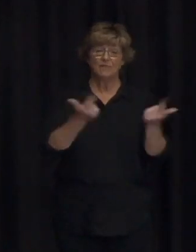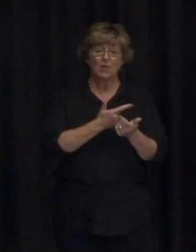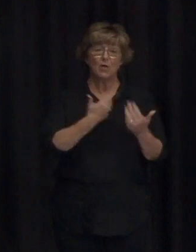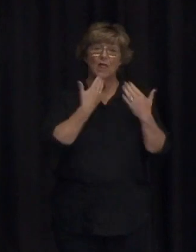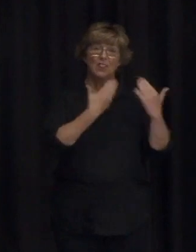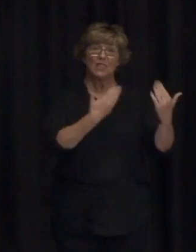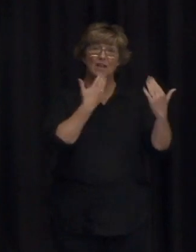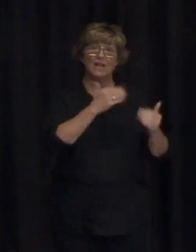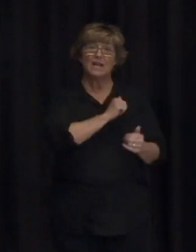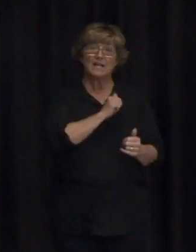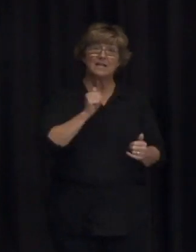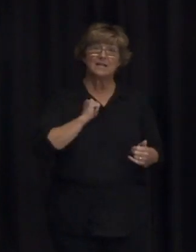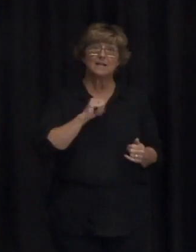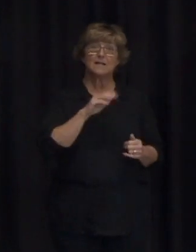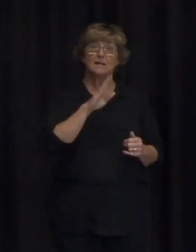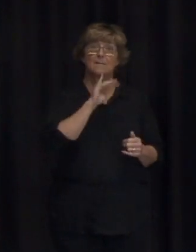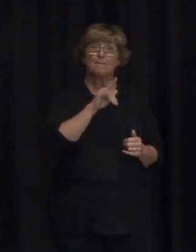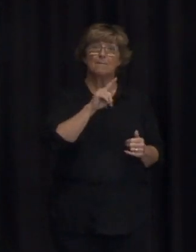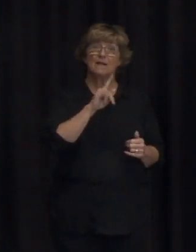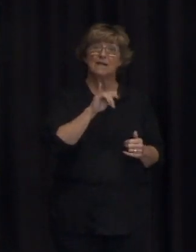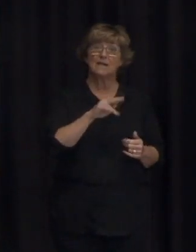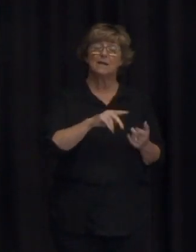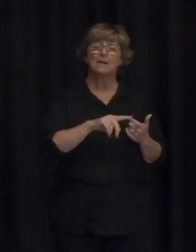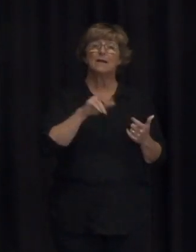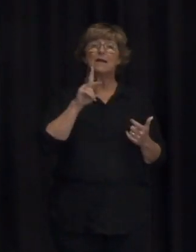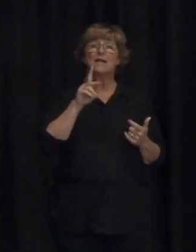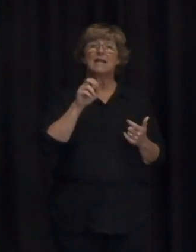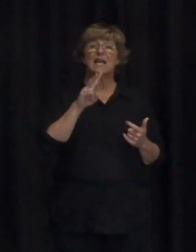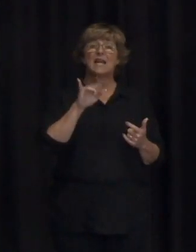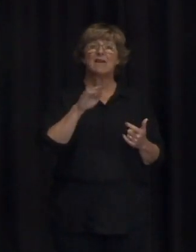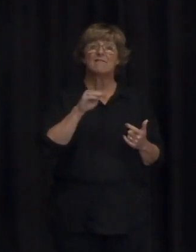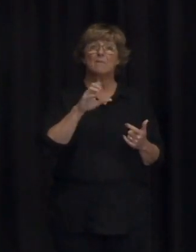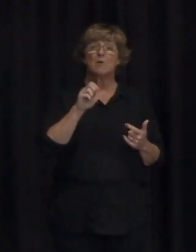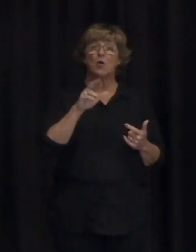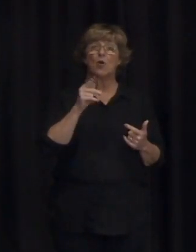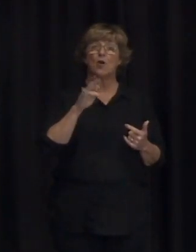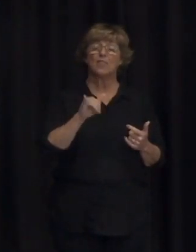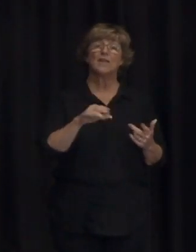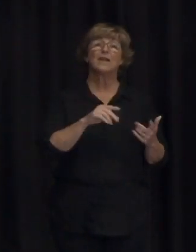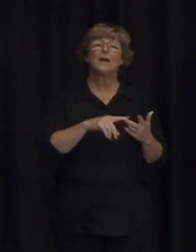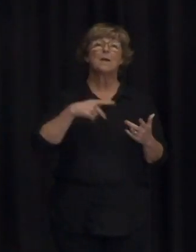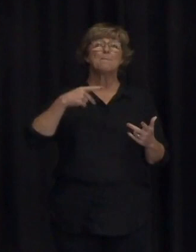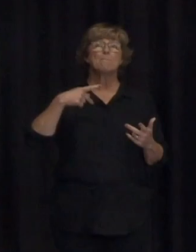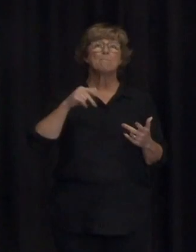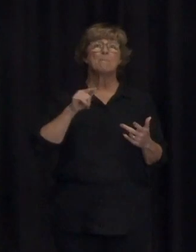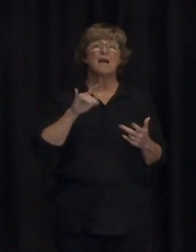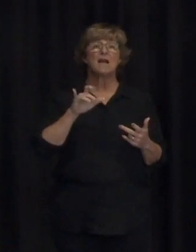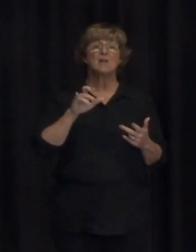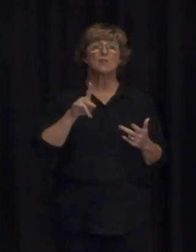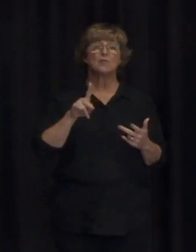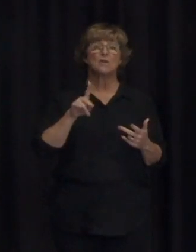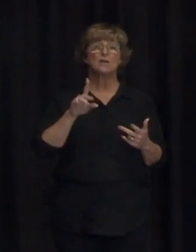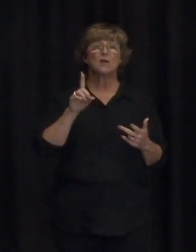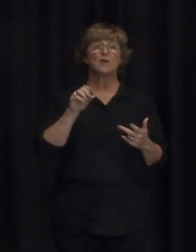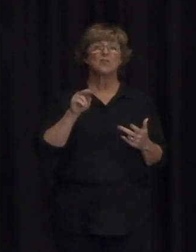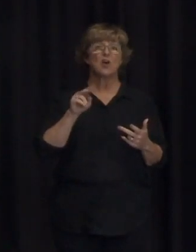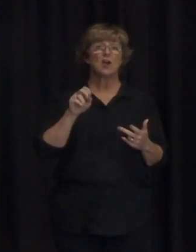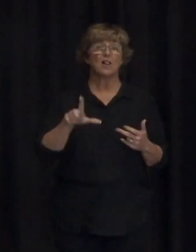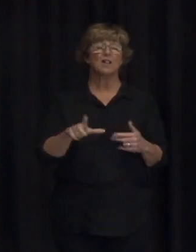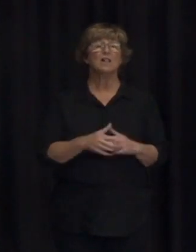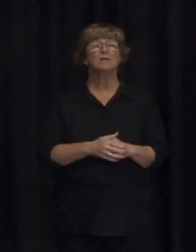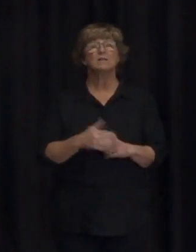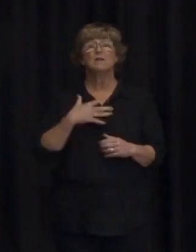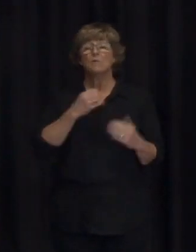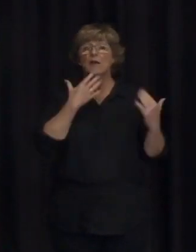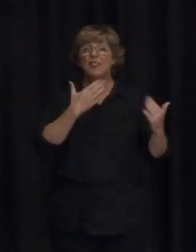to Assembly members Phil Ting, Kevin McCarty, and Patrick O'Donnell. And of course, we owe thanks to every teacher,